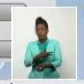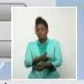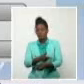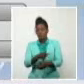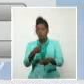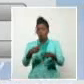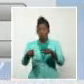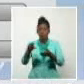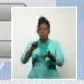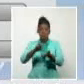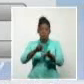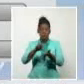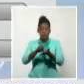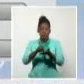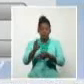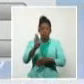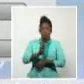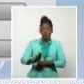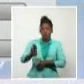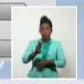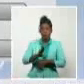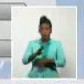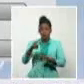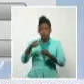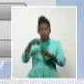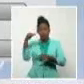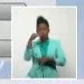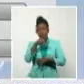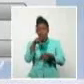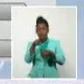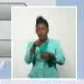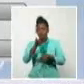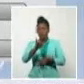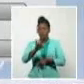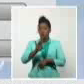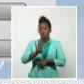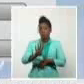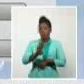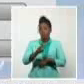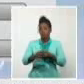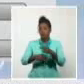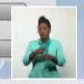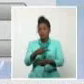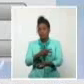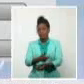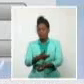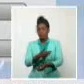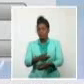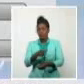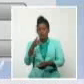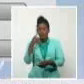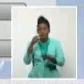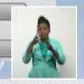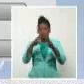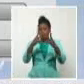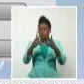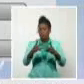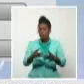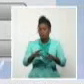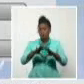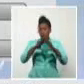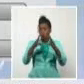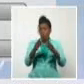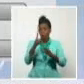188. In Havana, 169. In the Brother Almejiras Hospital Laboratory,